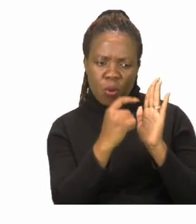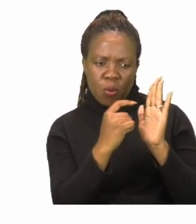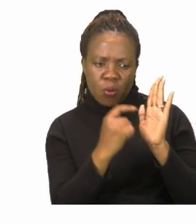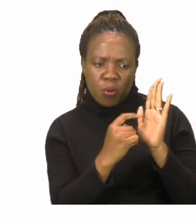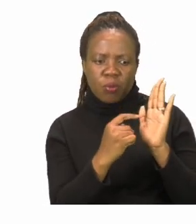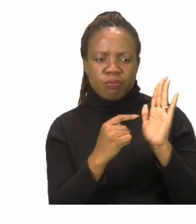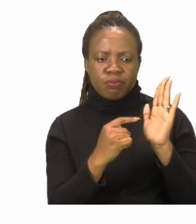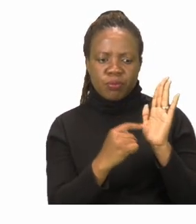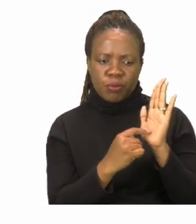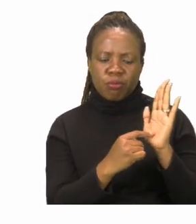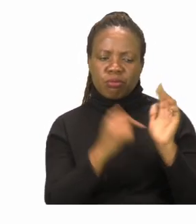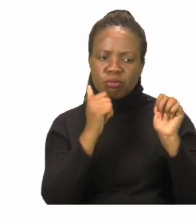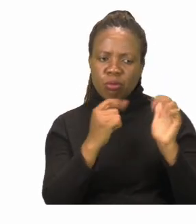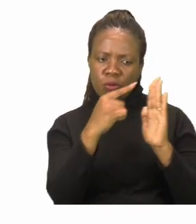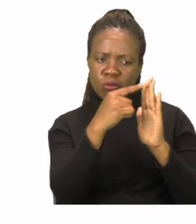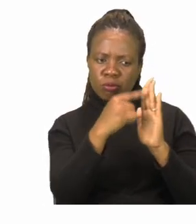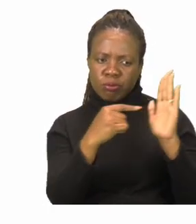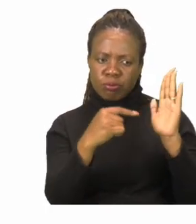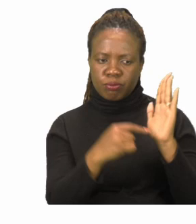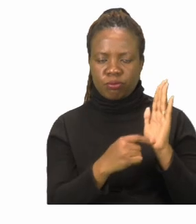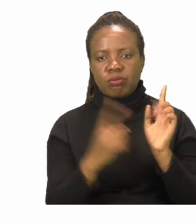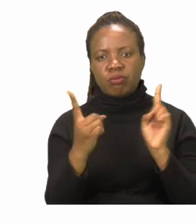after this advert break.